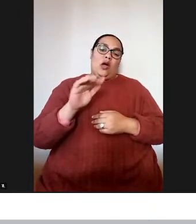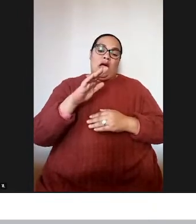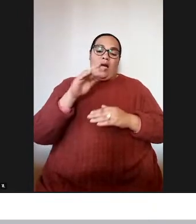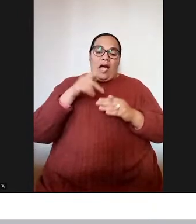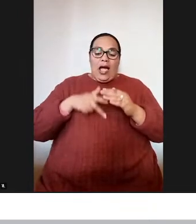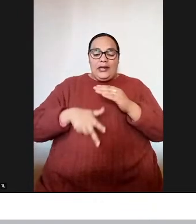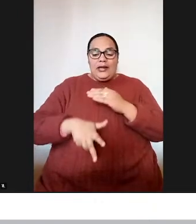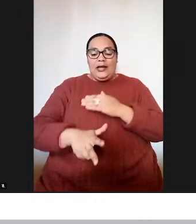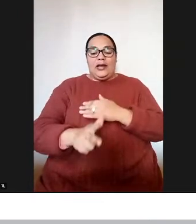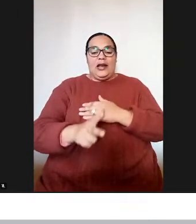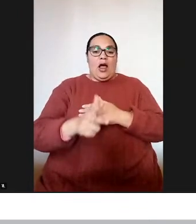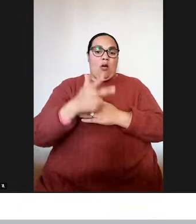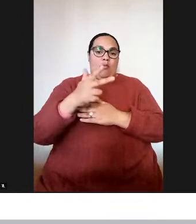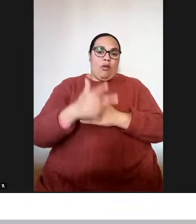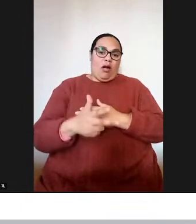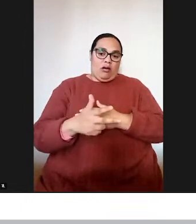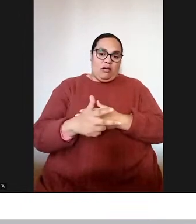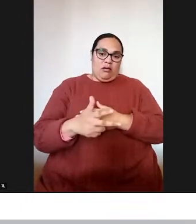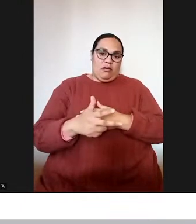parking,